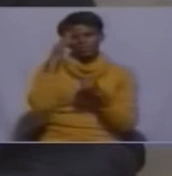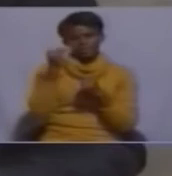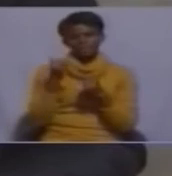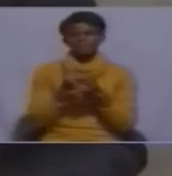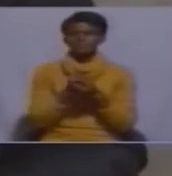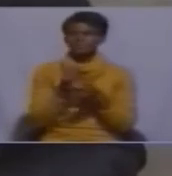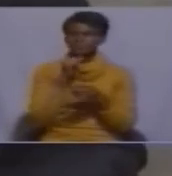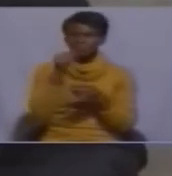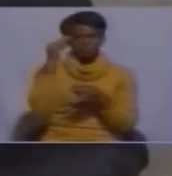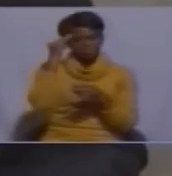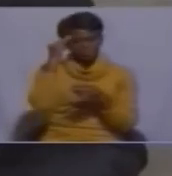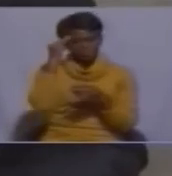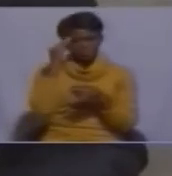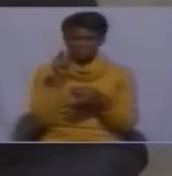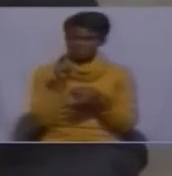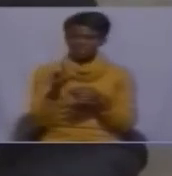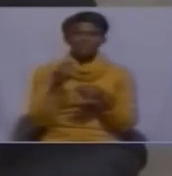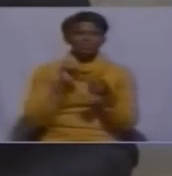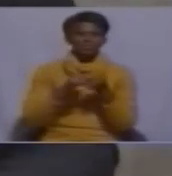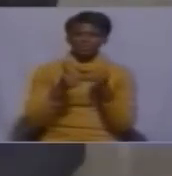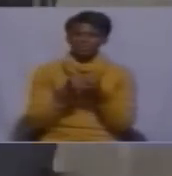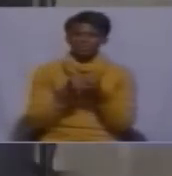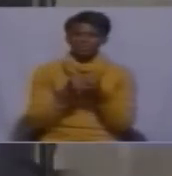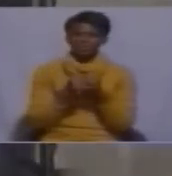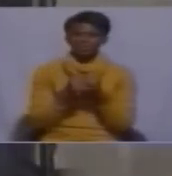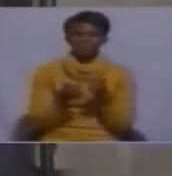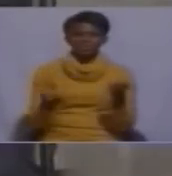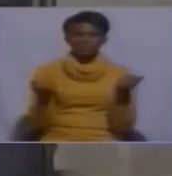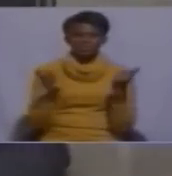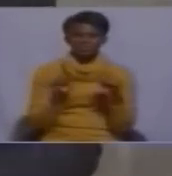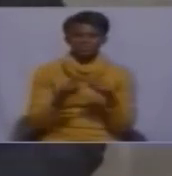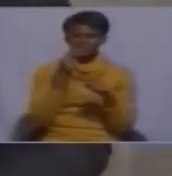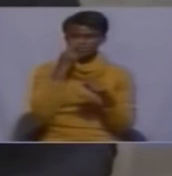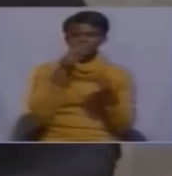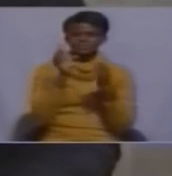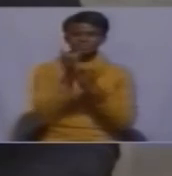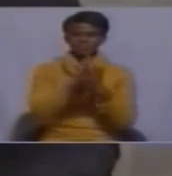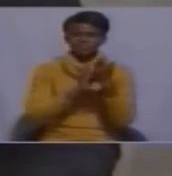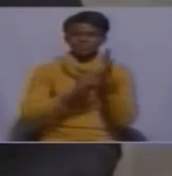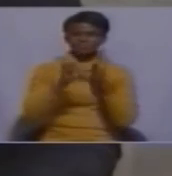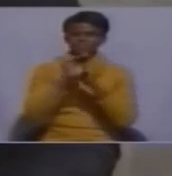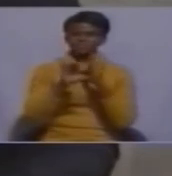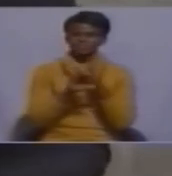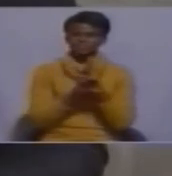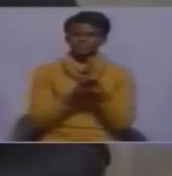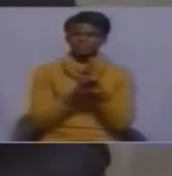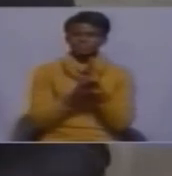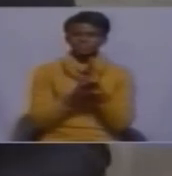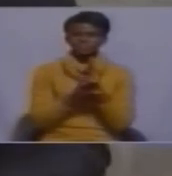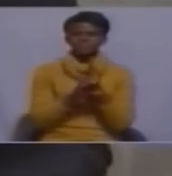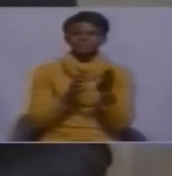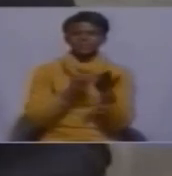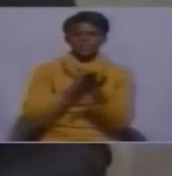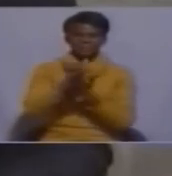I don't know whether it's a lacuna. Because when you look at the draft constitution, I think it was publicized